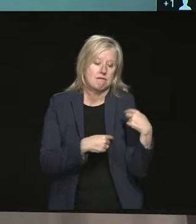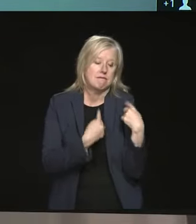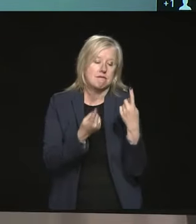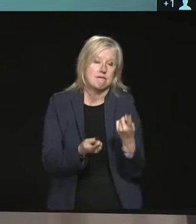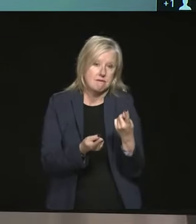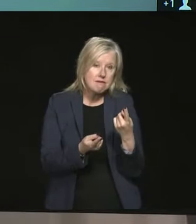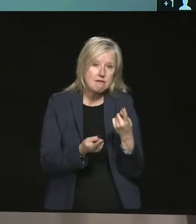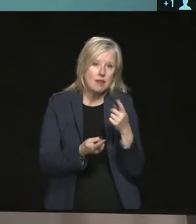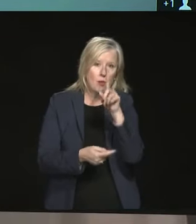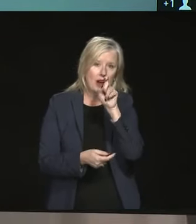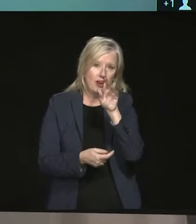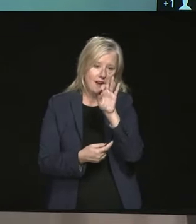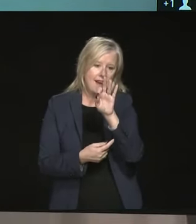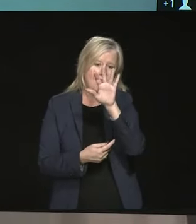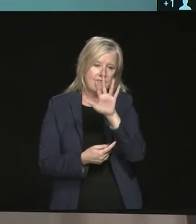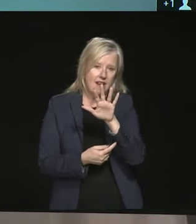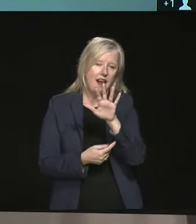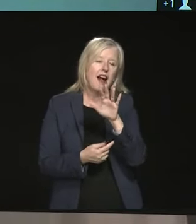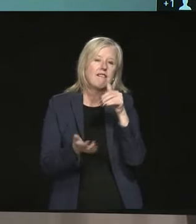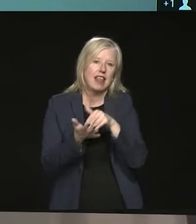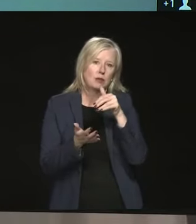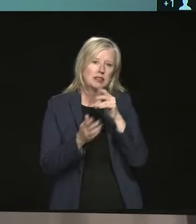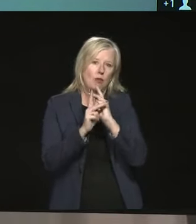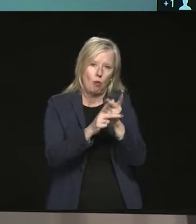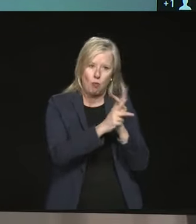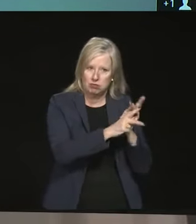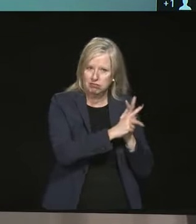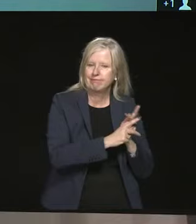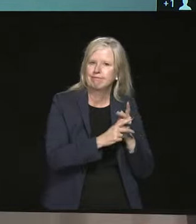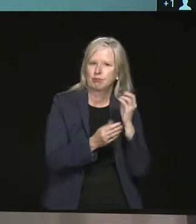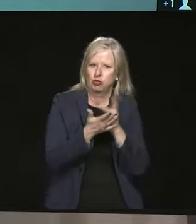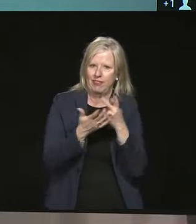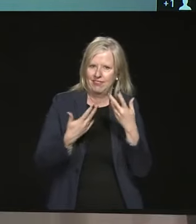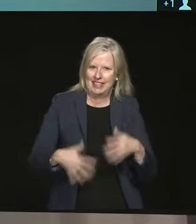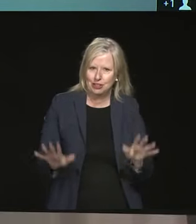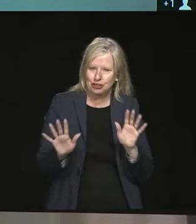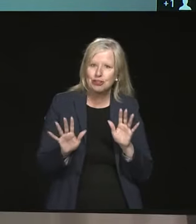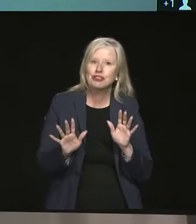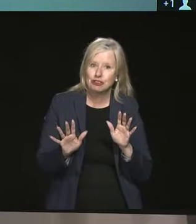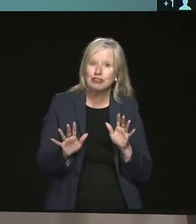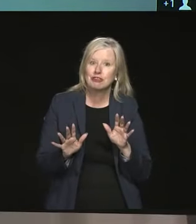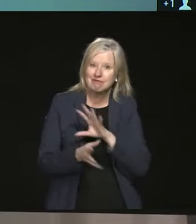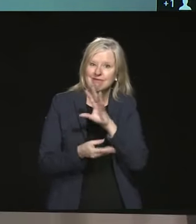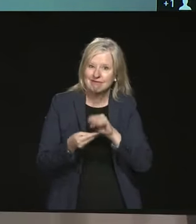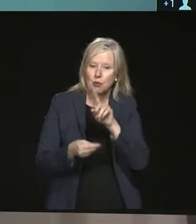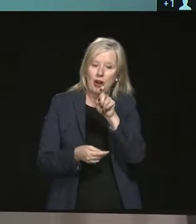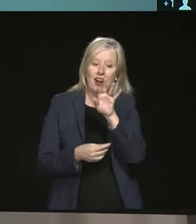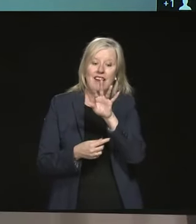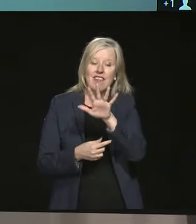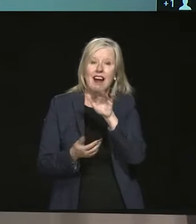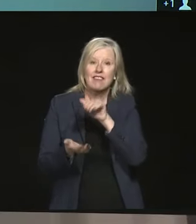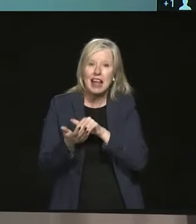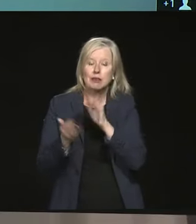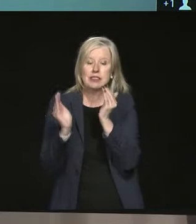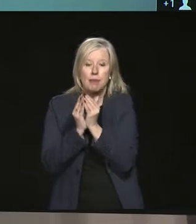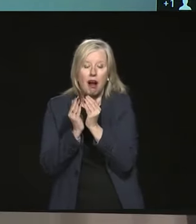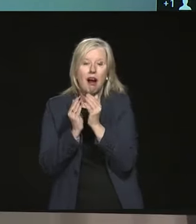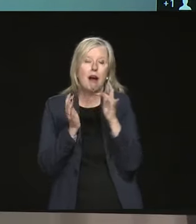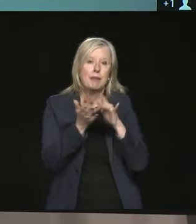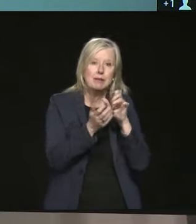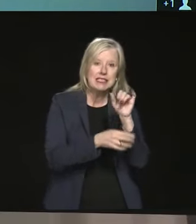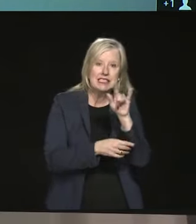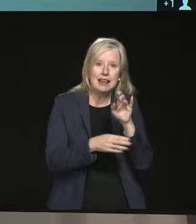195,000 loans have been approved. That's 195,000 small and medium-sized business owners who are getting the help that they need